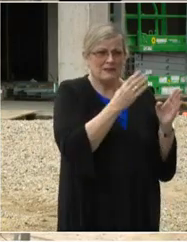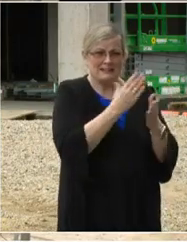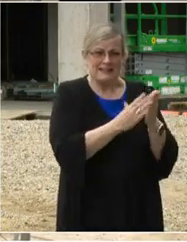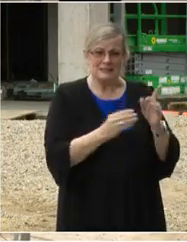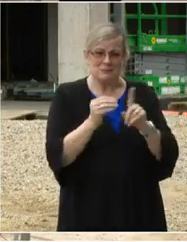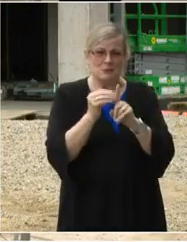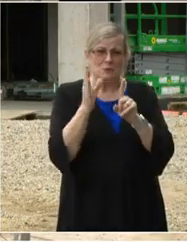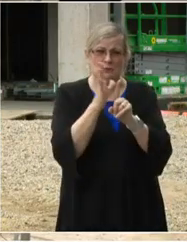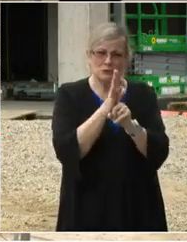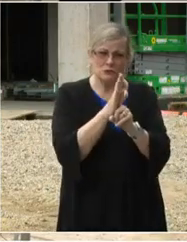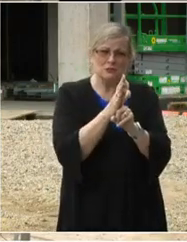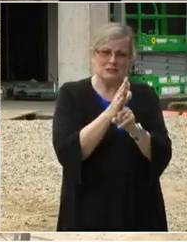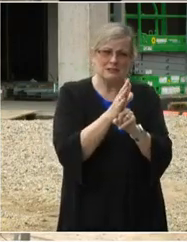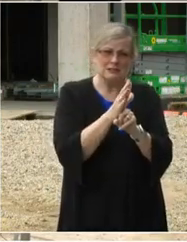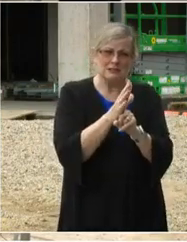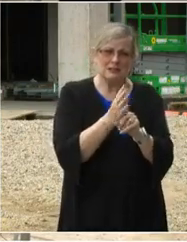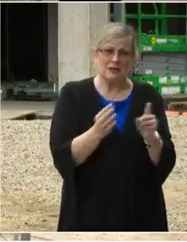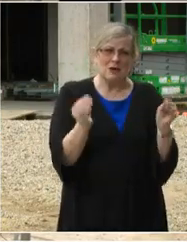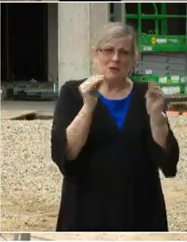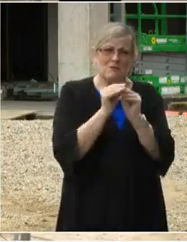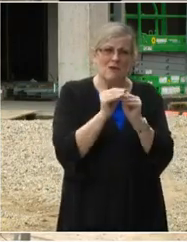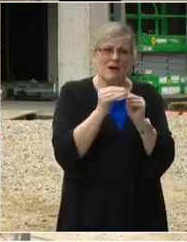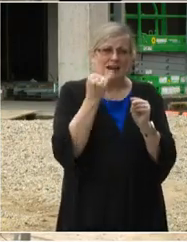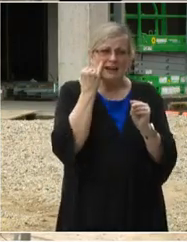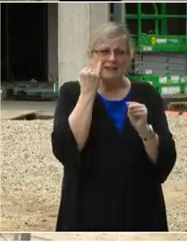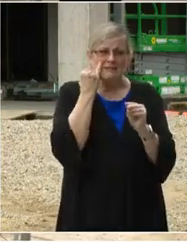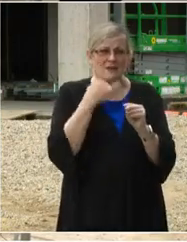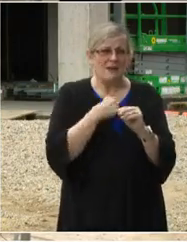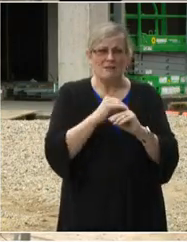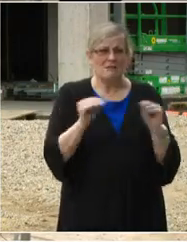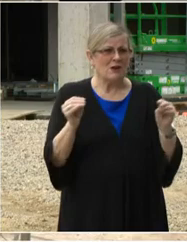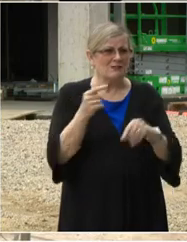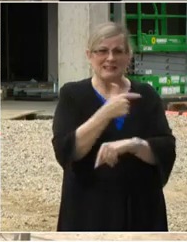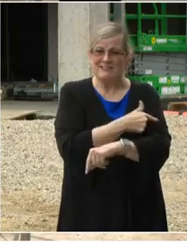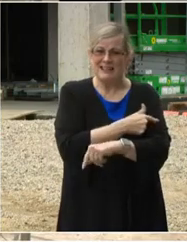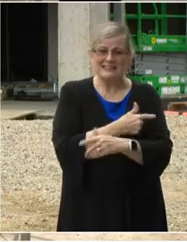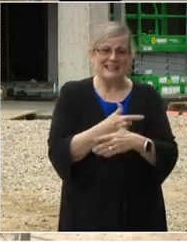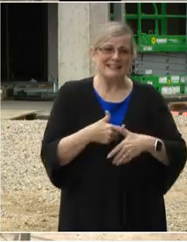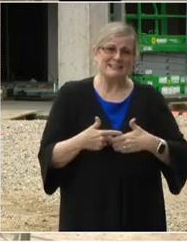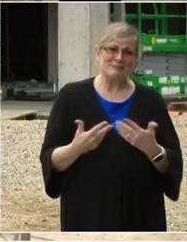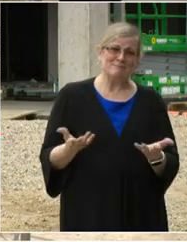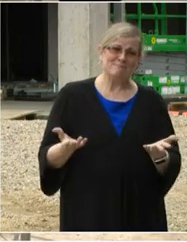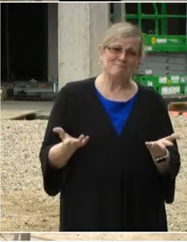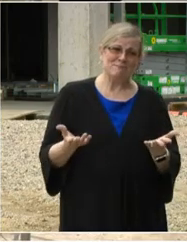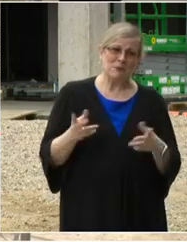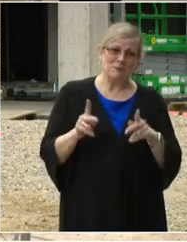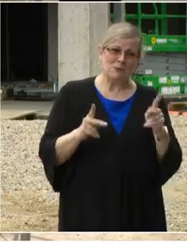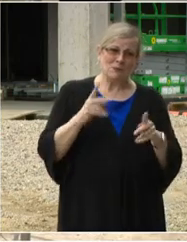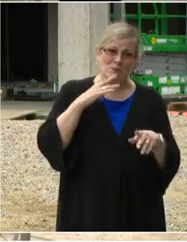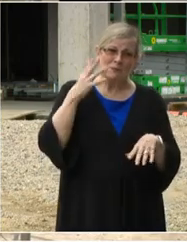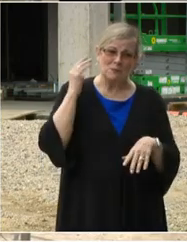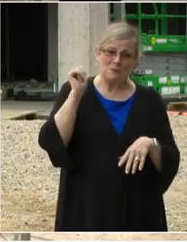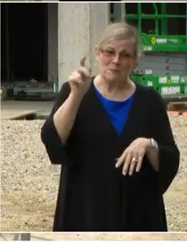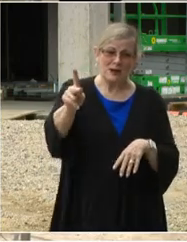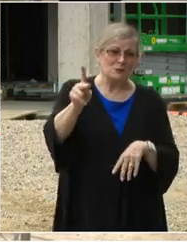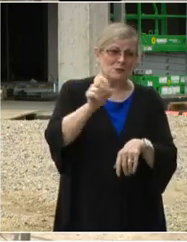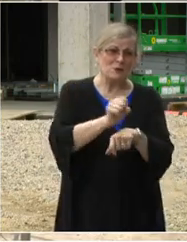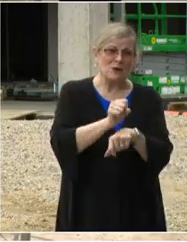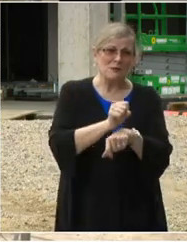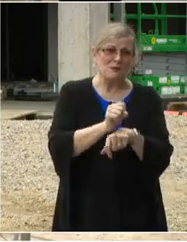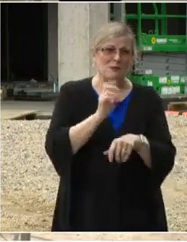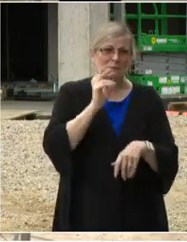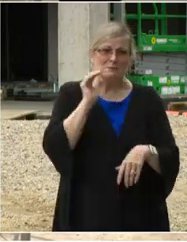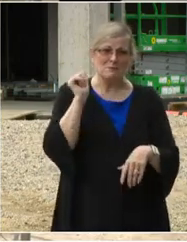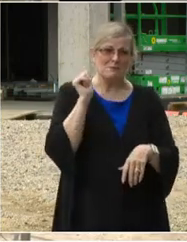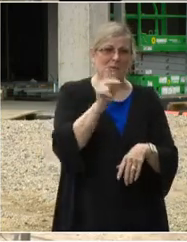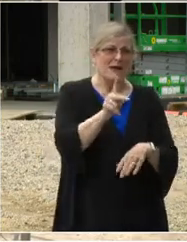much more. So you'll be going out more. People will be going back to their offices. People will be riding public